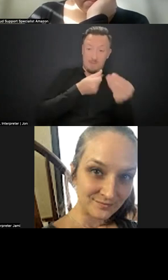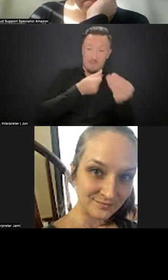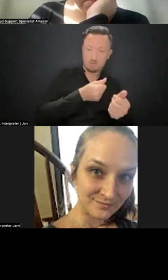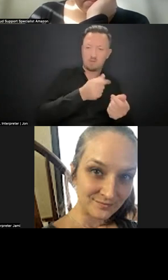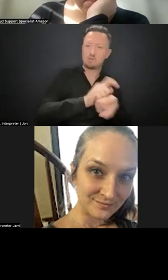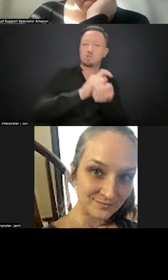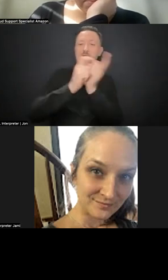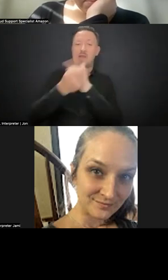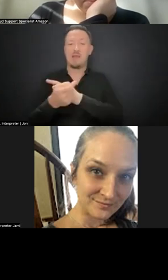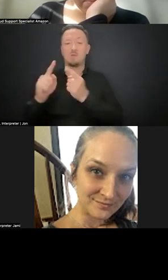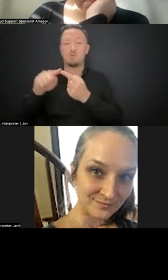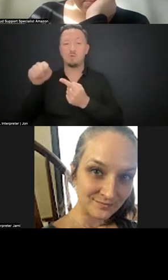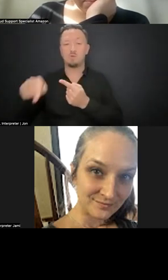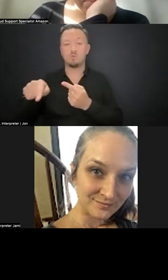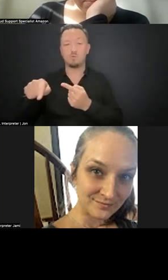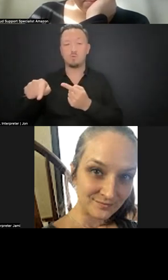cloud technology.